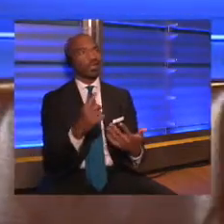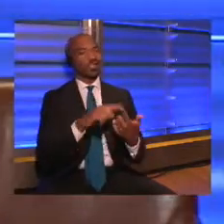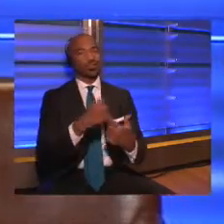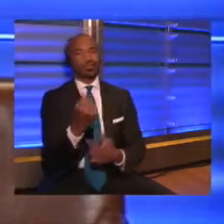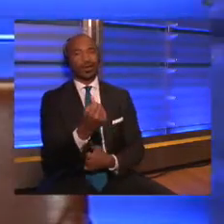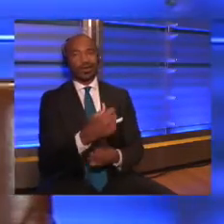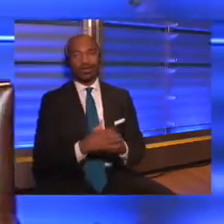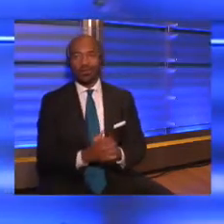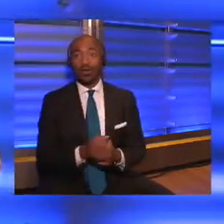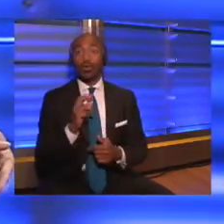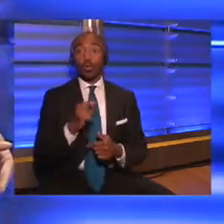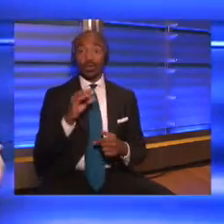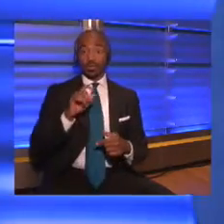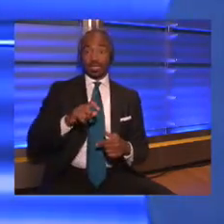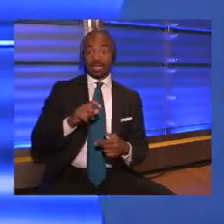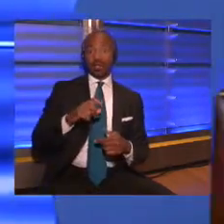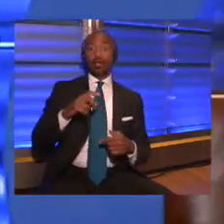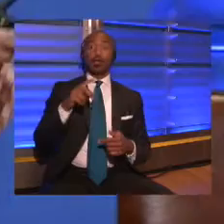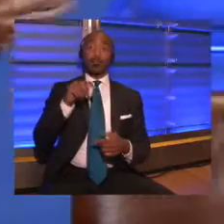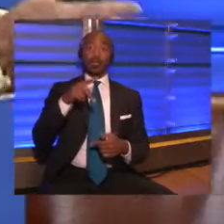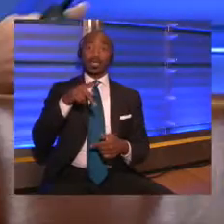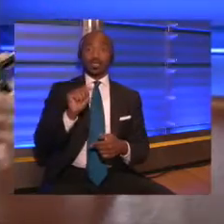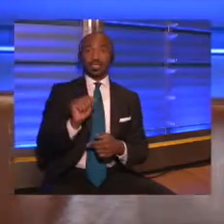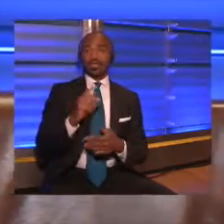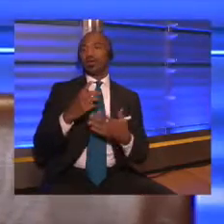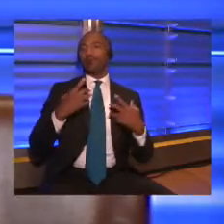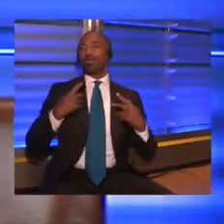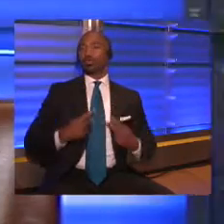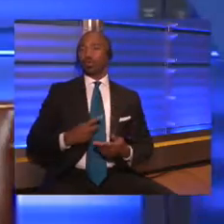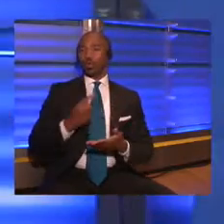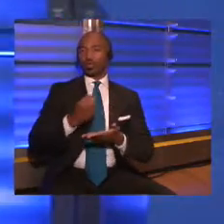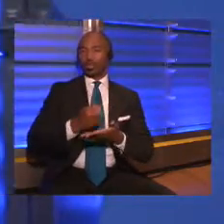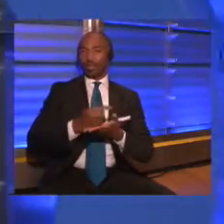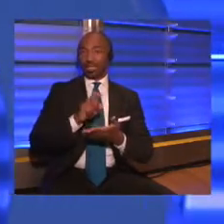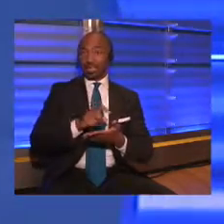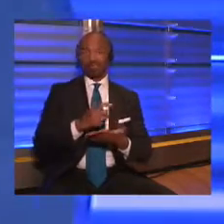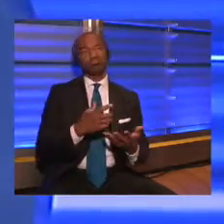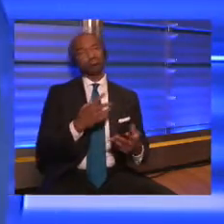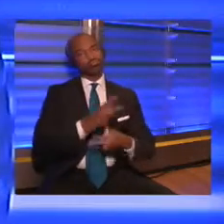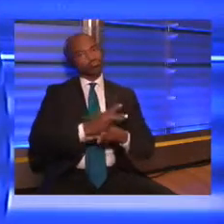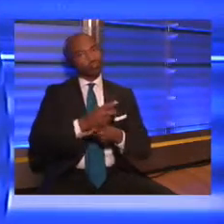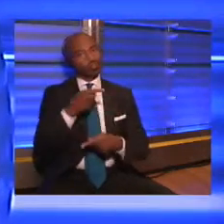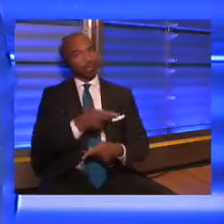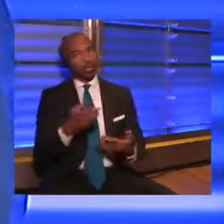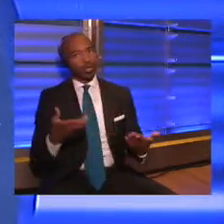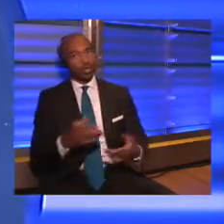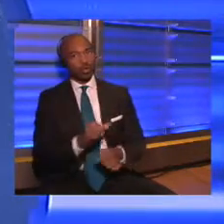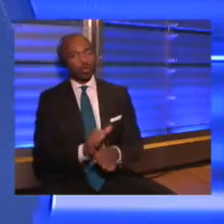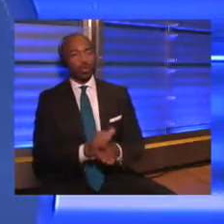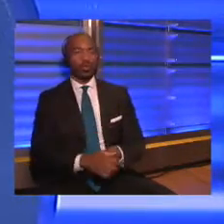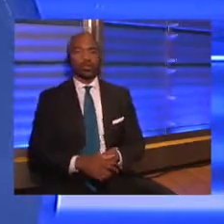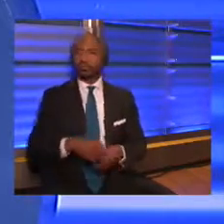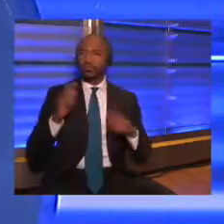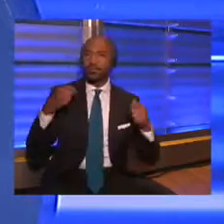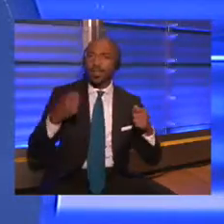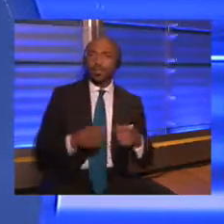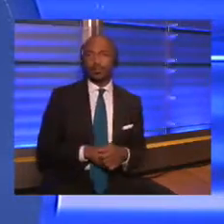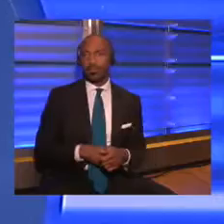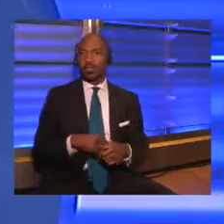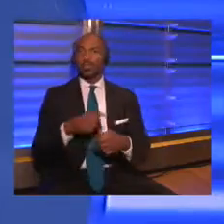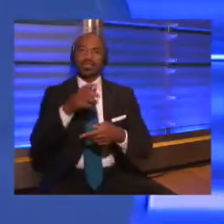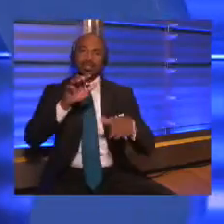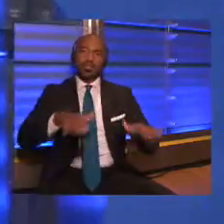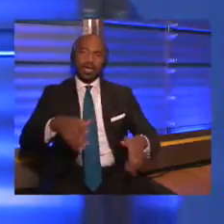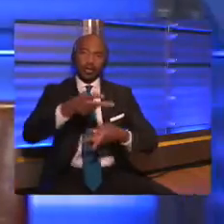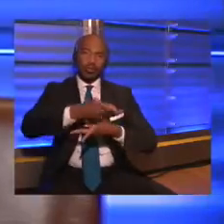physical therapy in for a day. Massage, right? A gym, on-site childcare. Things that just